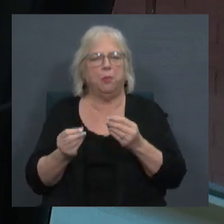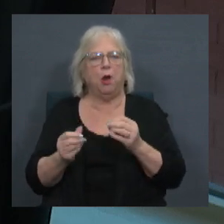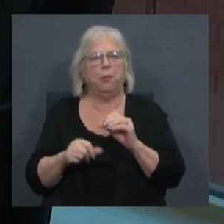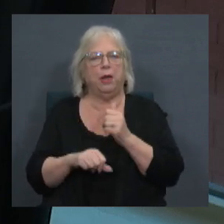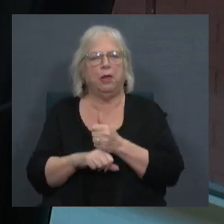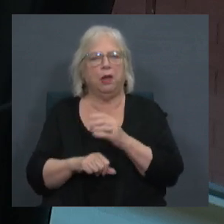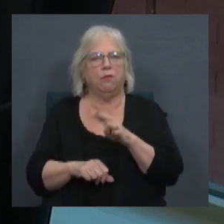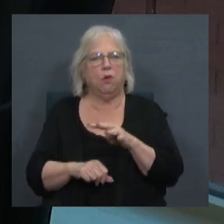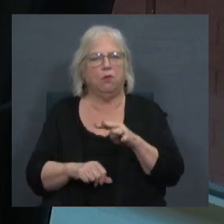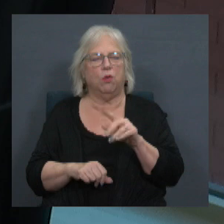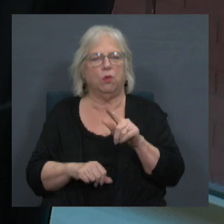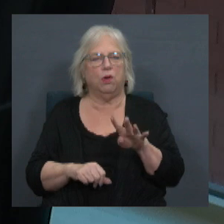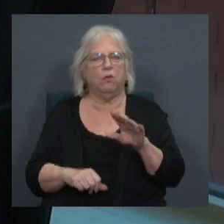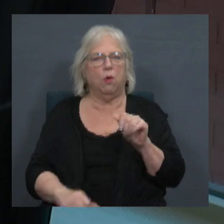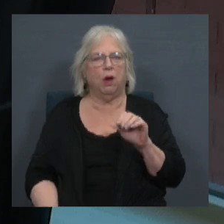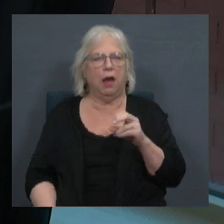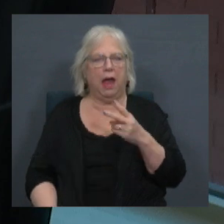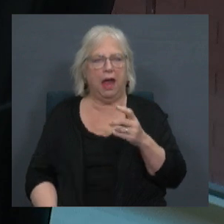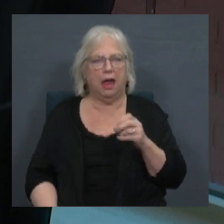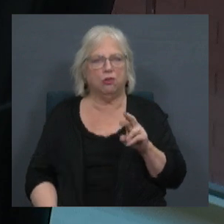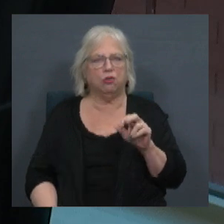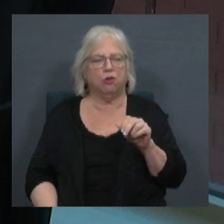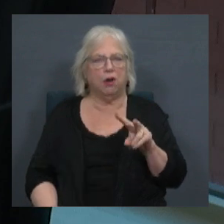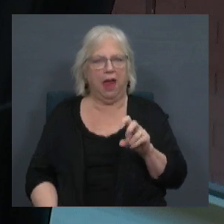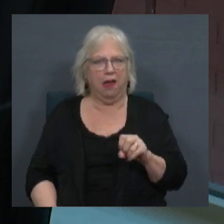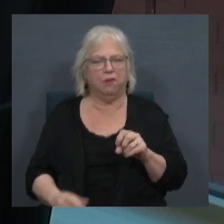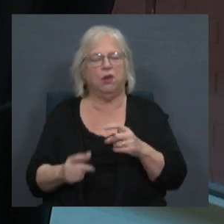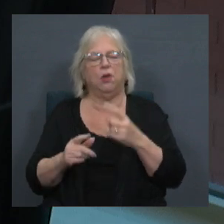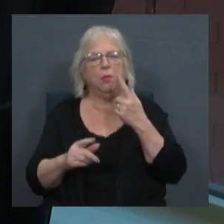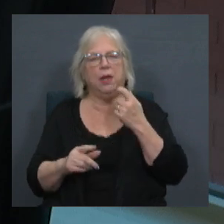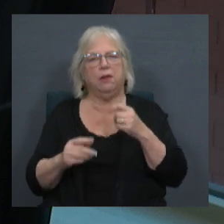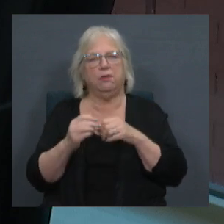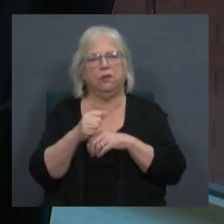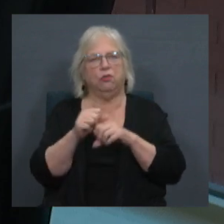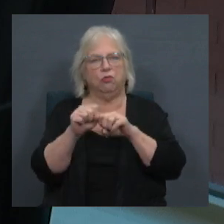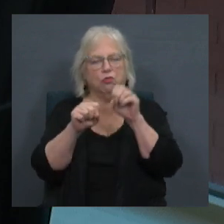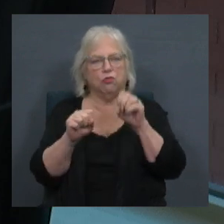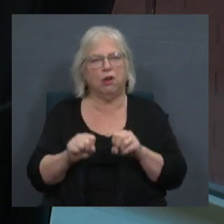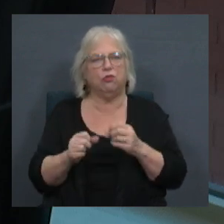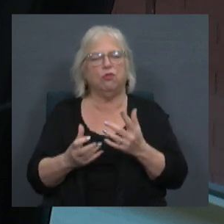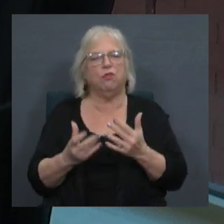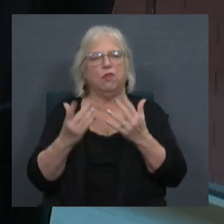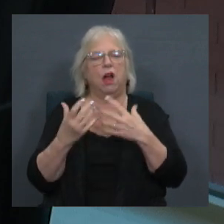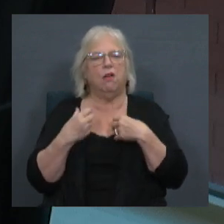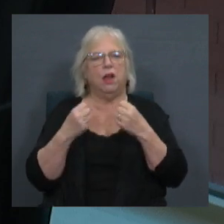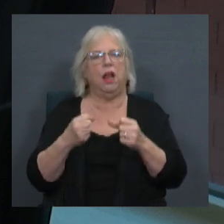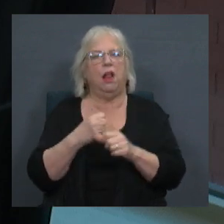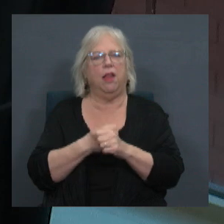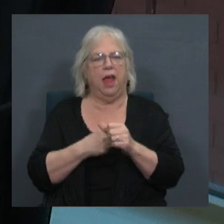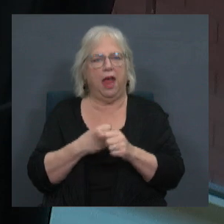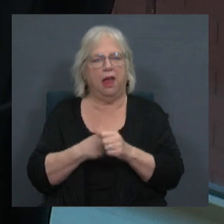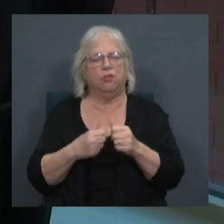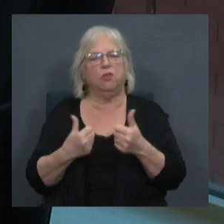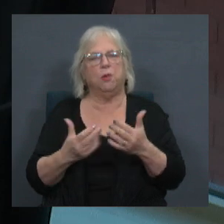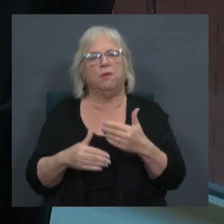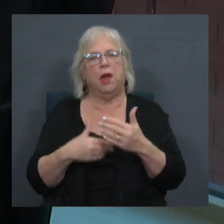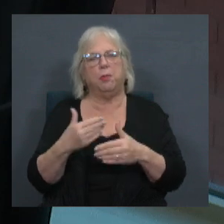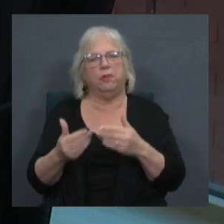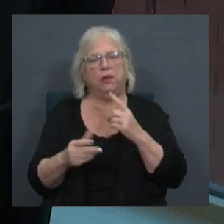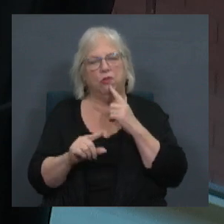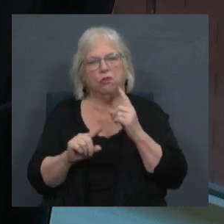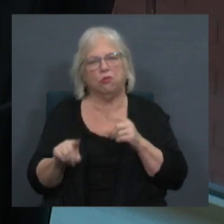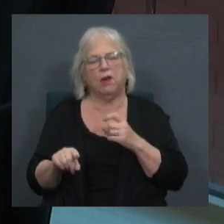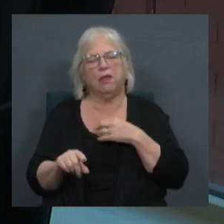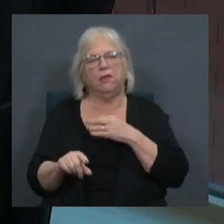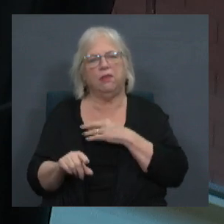at 4424 Asher Avenue, Little Rock, Arkansas, as a structural fire and health hazard, to provide for summary abatement procedures, to direct city staff to take